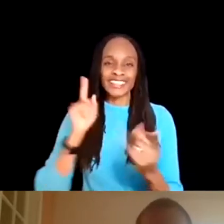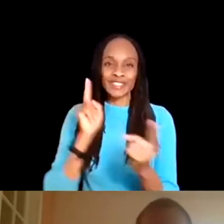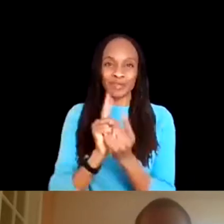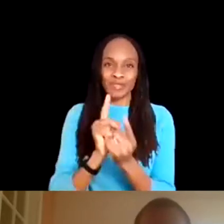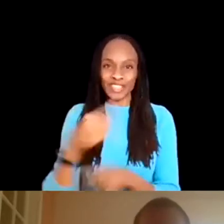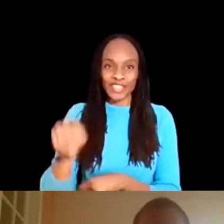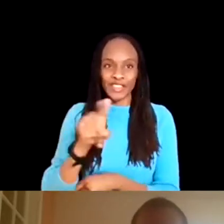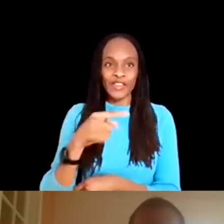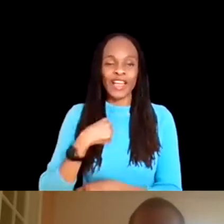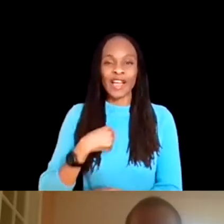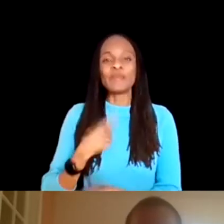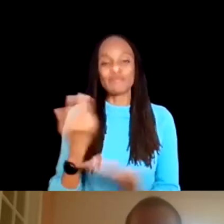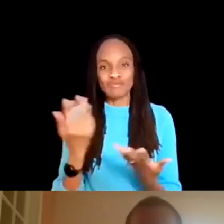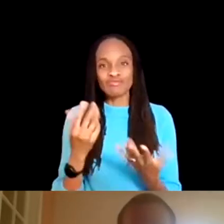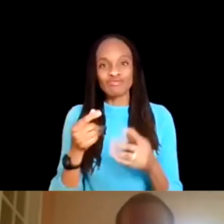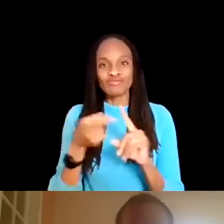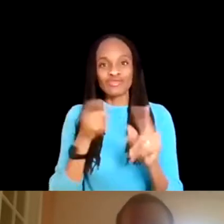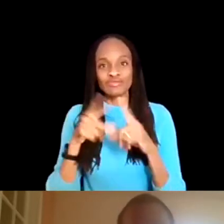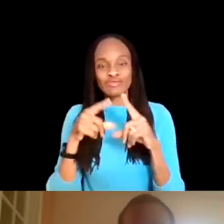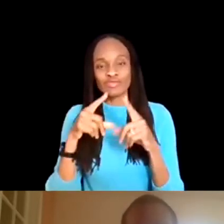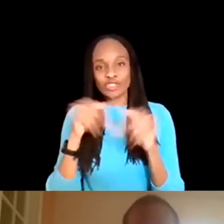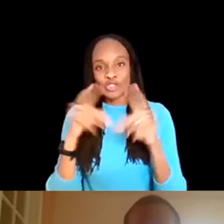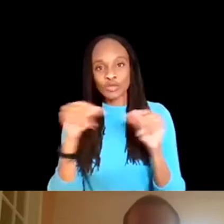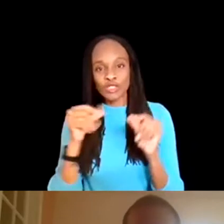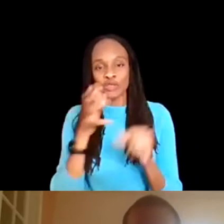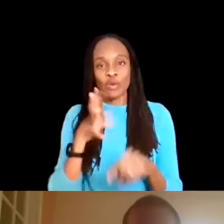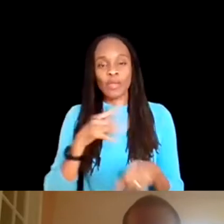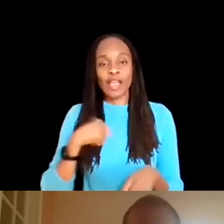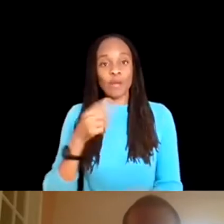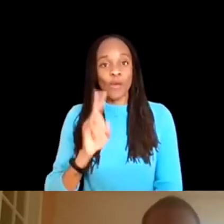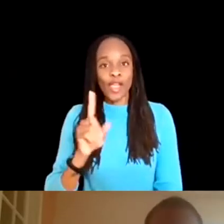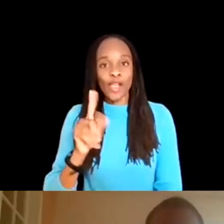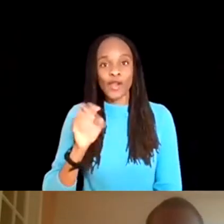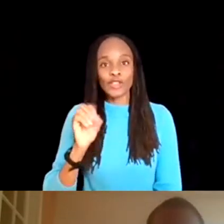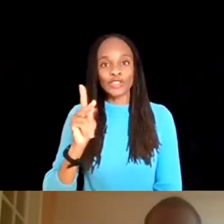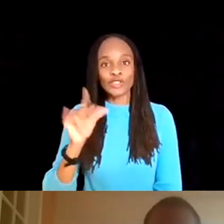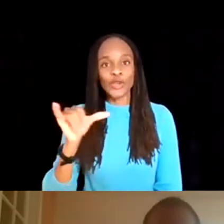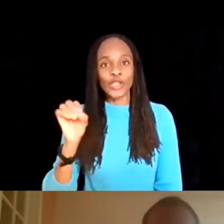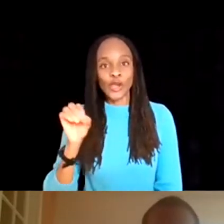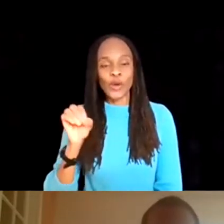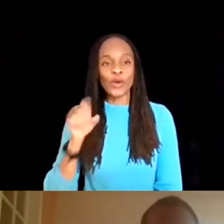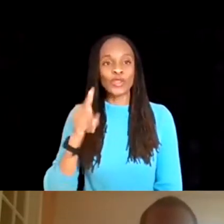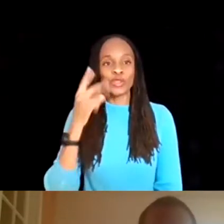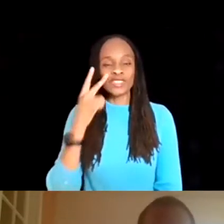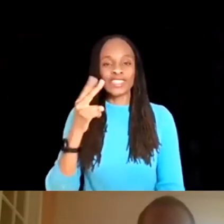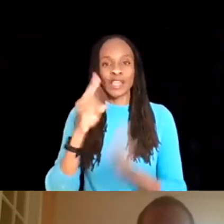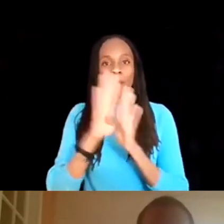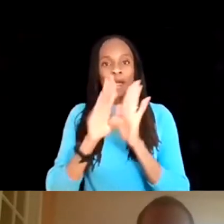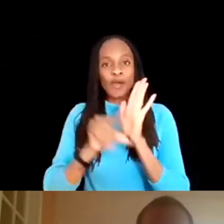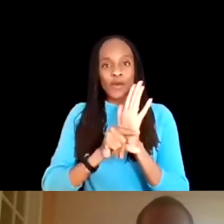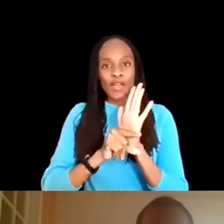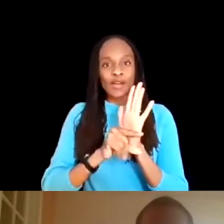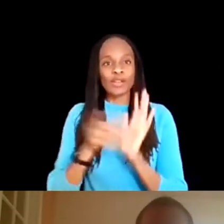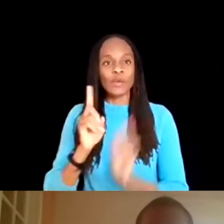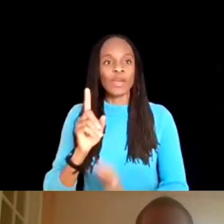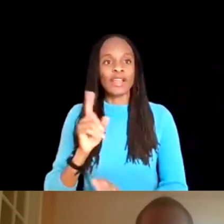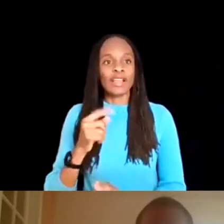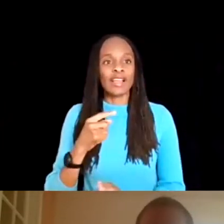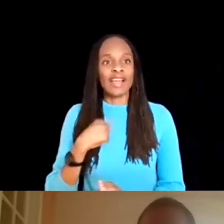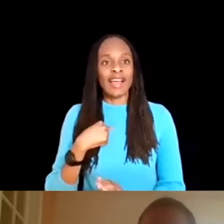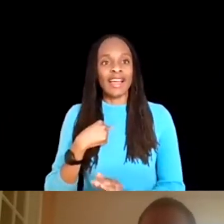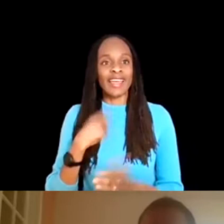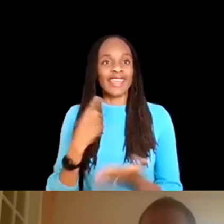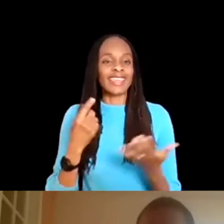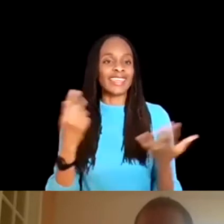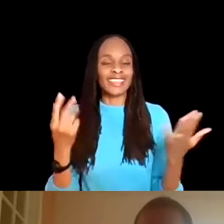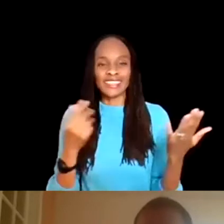a Japanese woman. I'm currently in Tokyo, but you see a background is a where I camped this whole